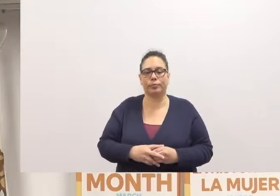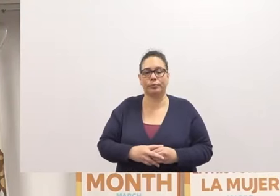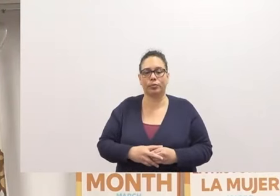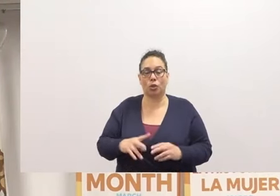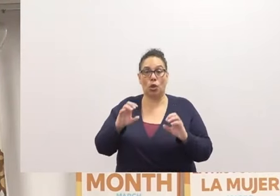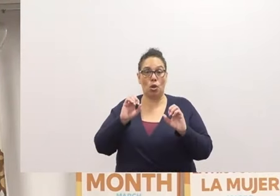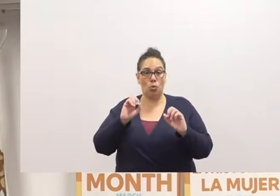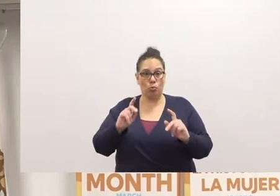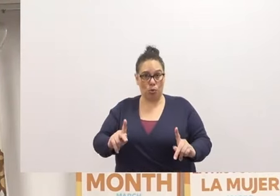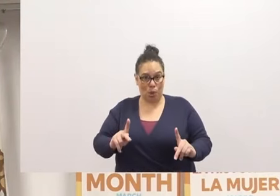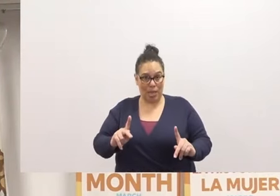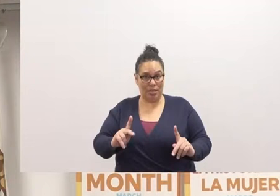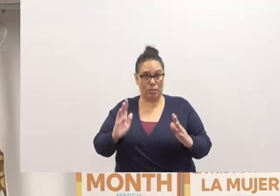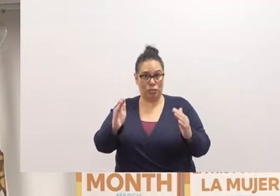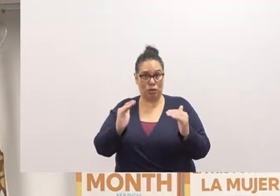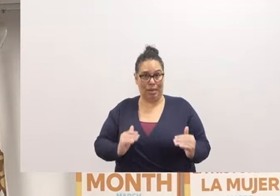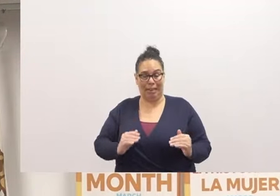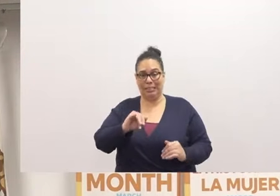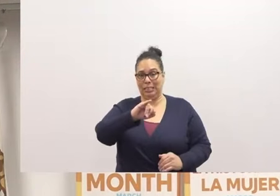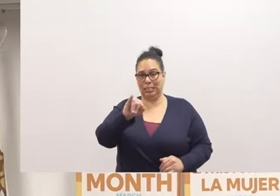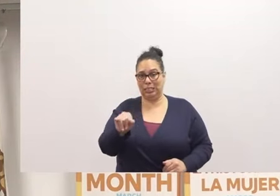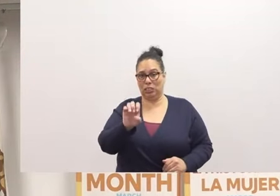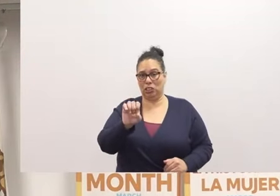Okay, so next we have Jennifer.